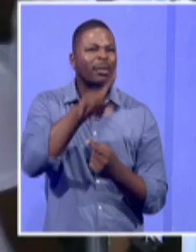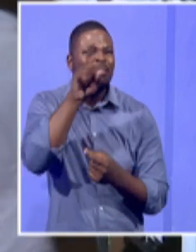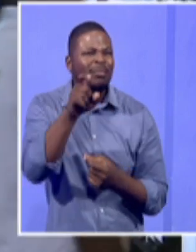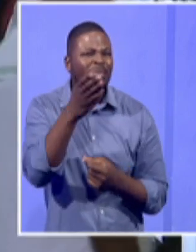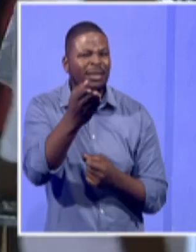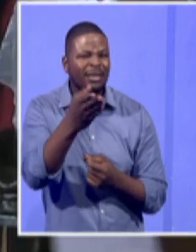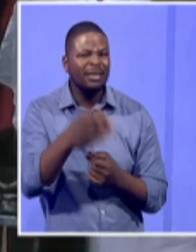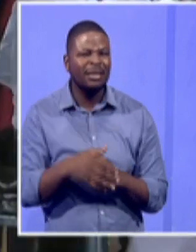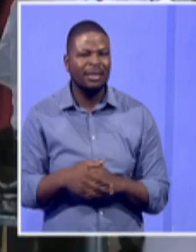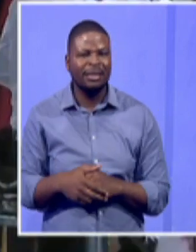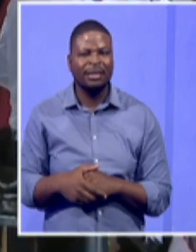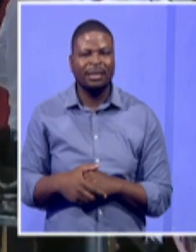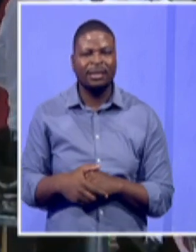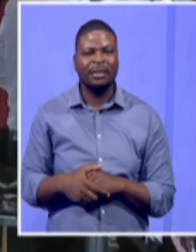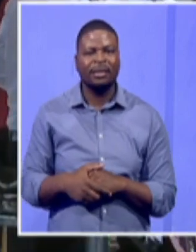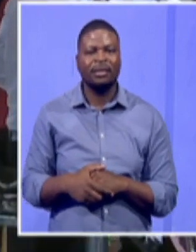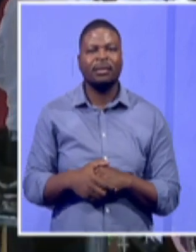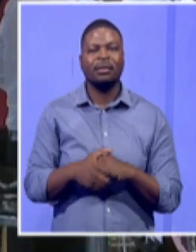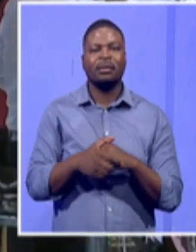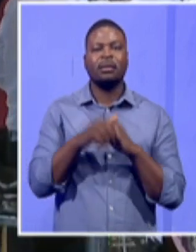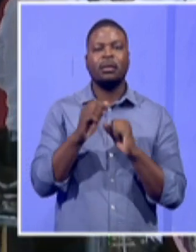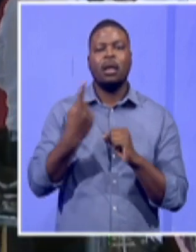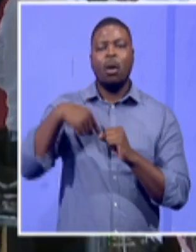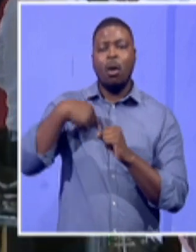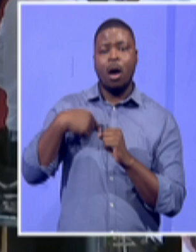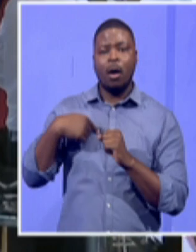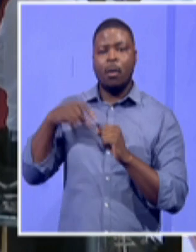Afrocentric IP, from inception,